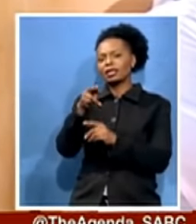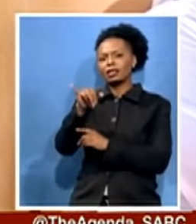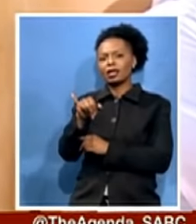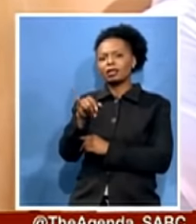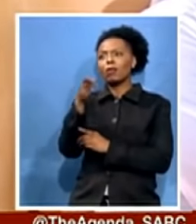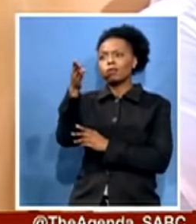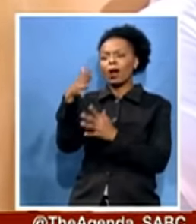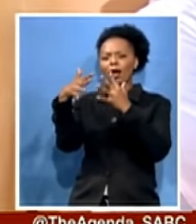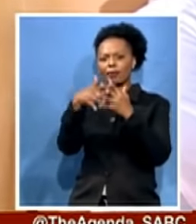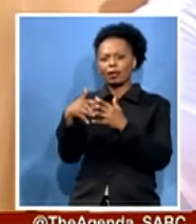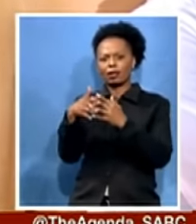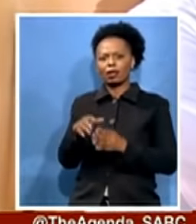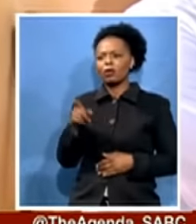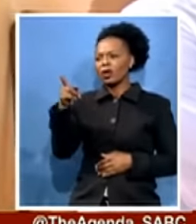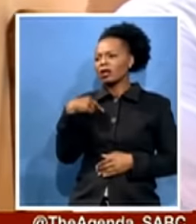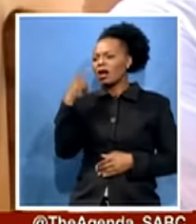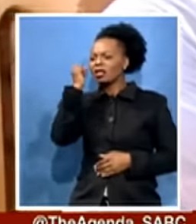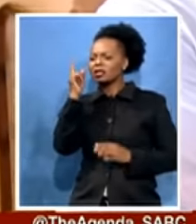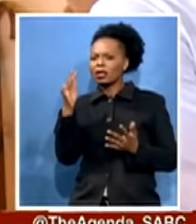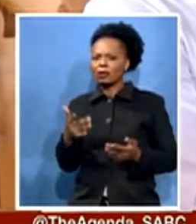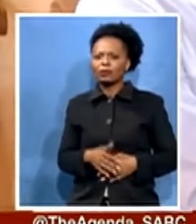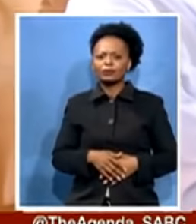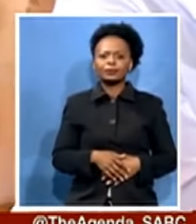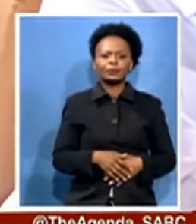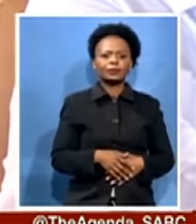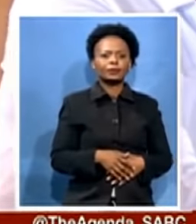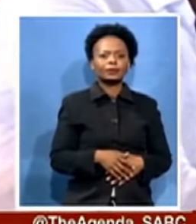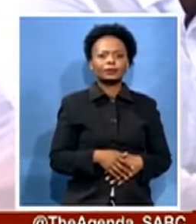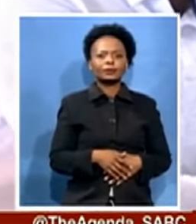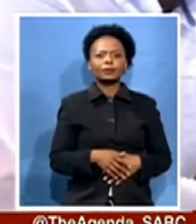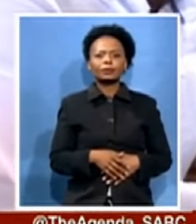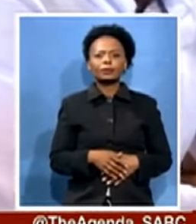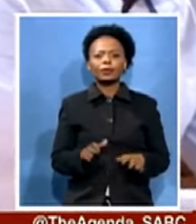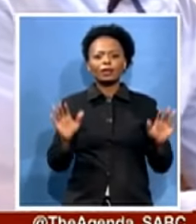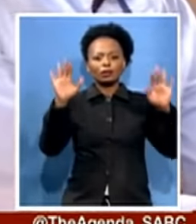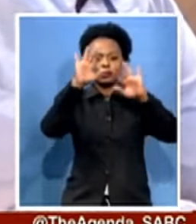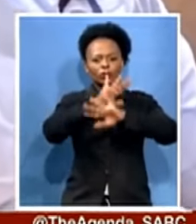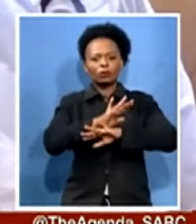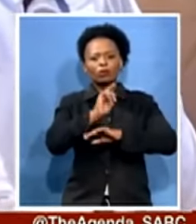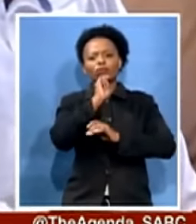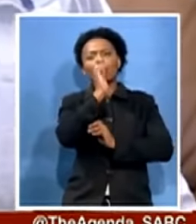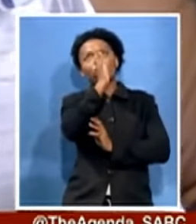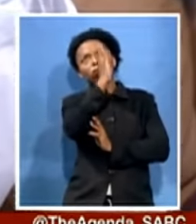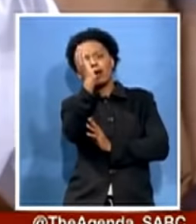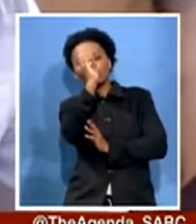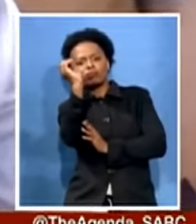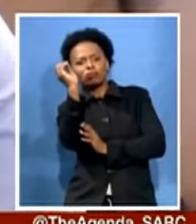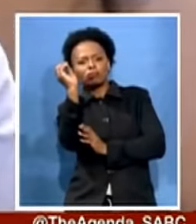Kuthe ebusuku ngo-3 intathakusa sathola i-call